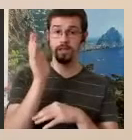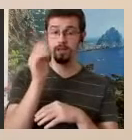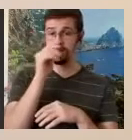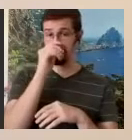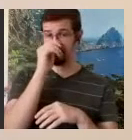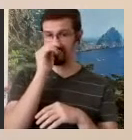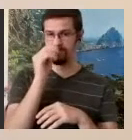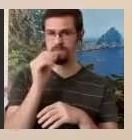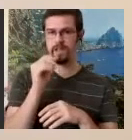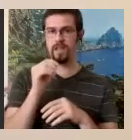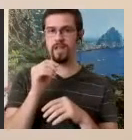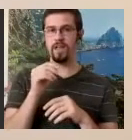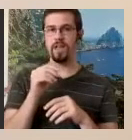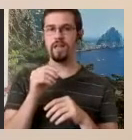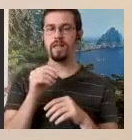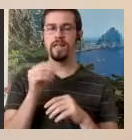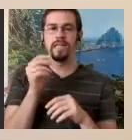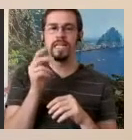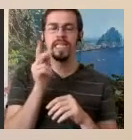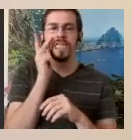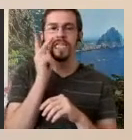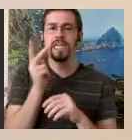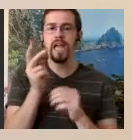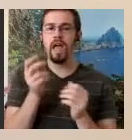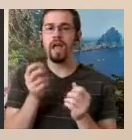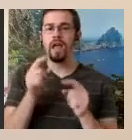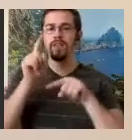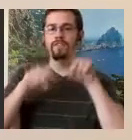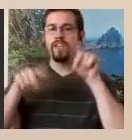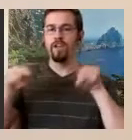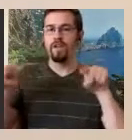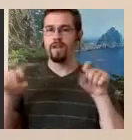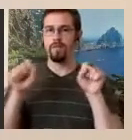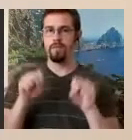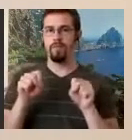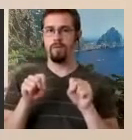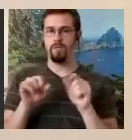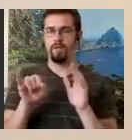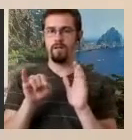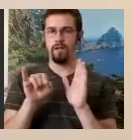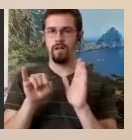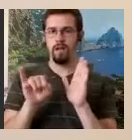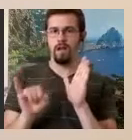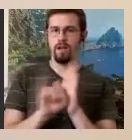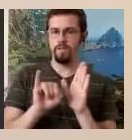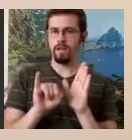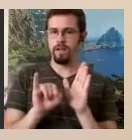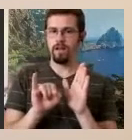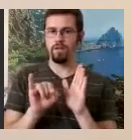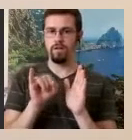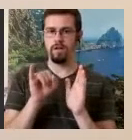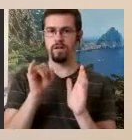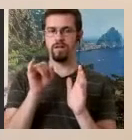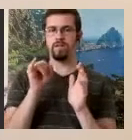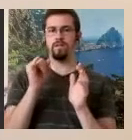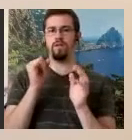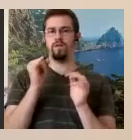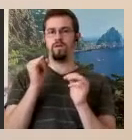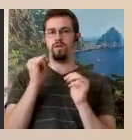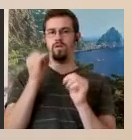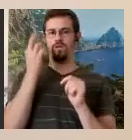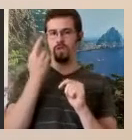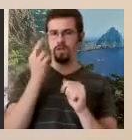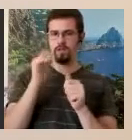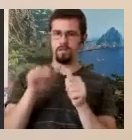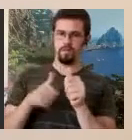the lack of variables, that we can't identify the exact amount of writers and ages, the age of